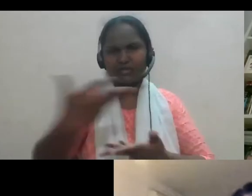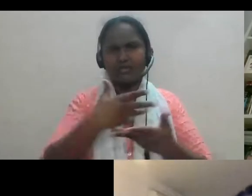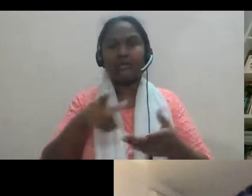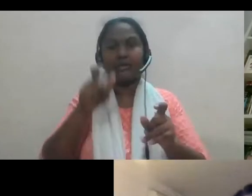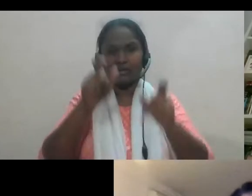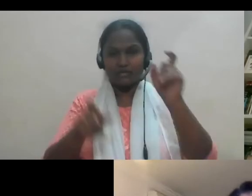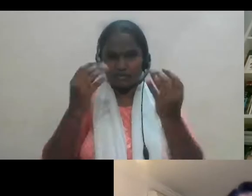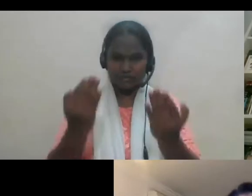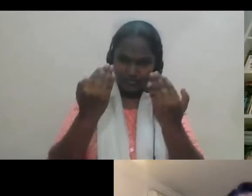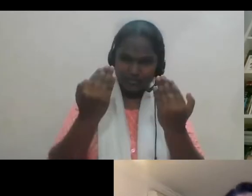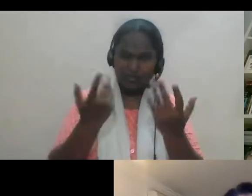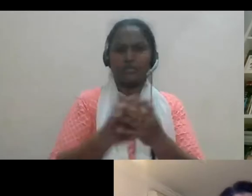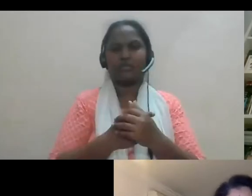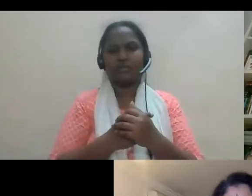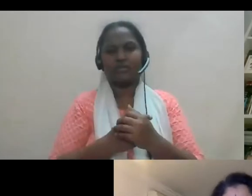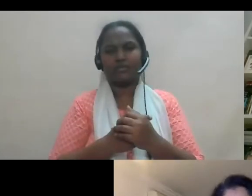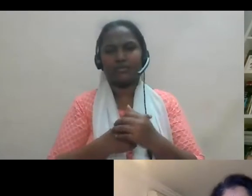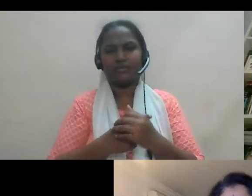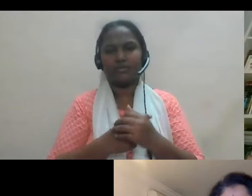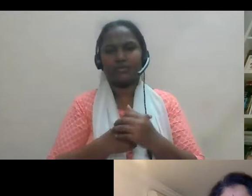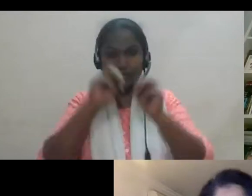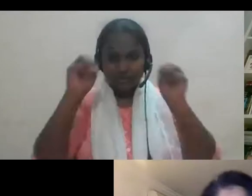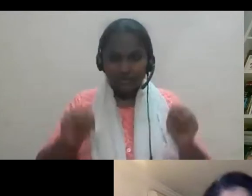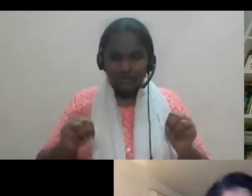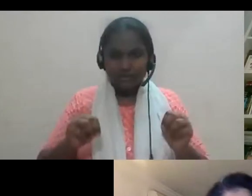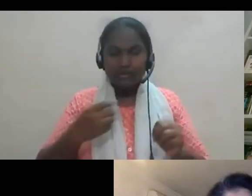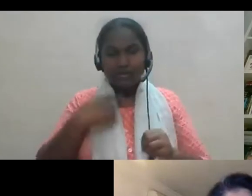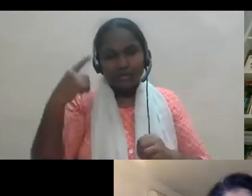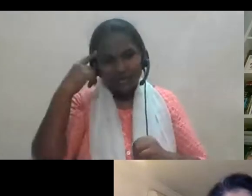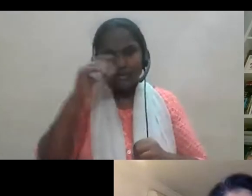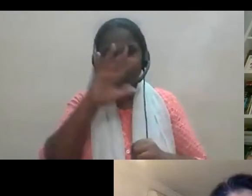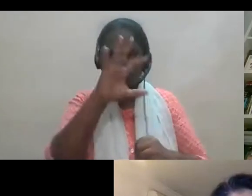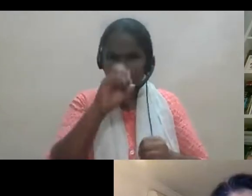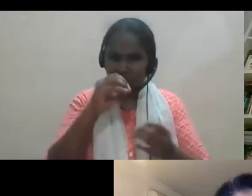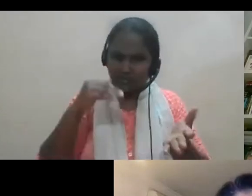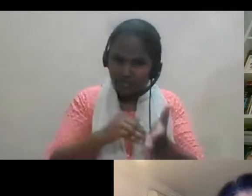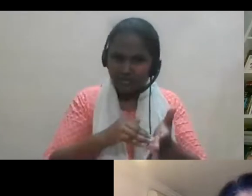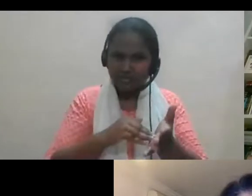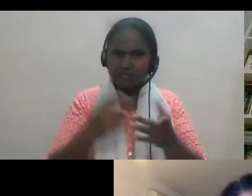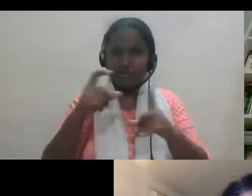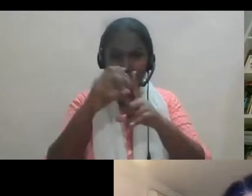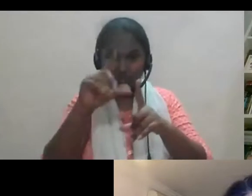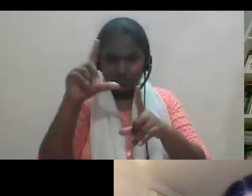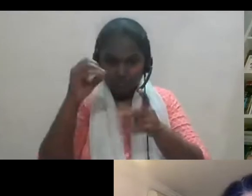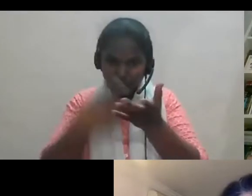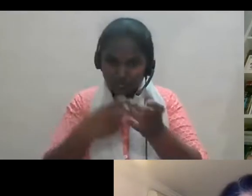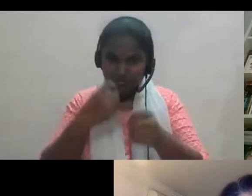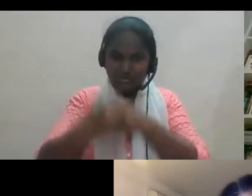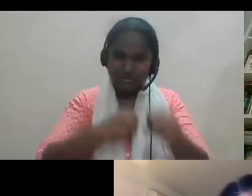for the museum grew from, I think, from $50,000 a year to